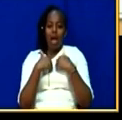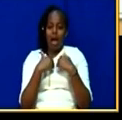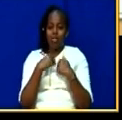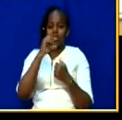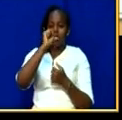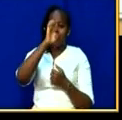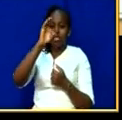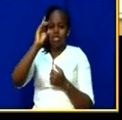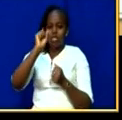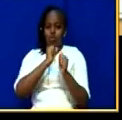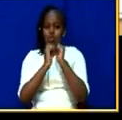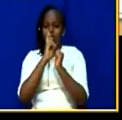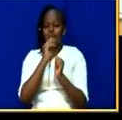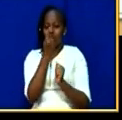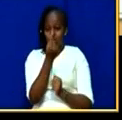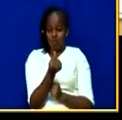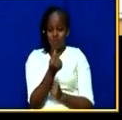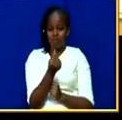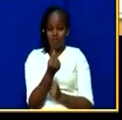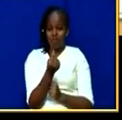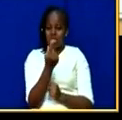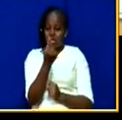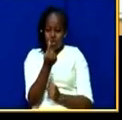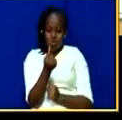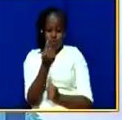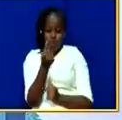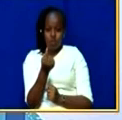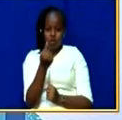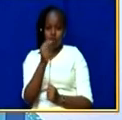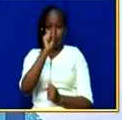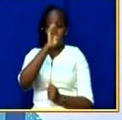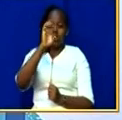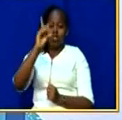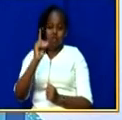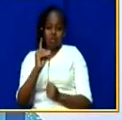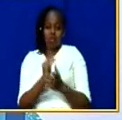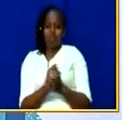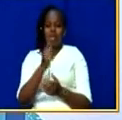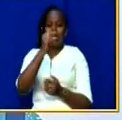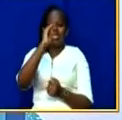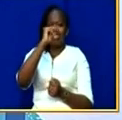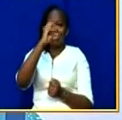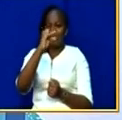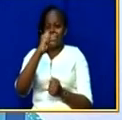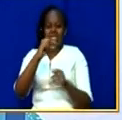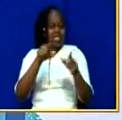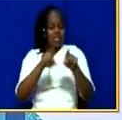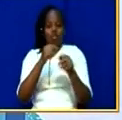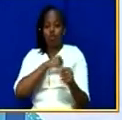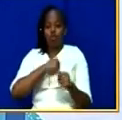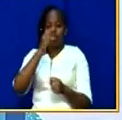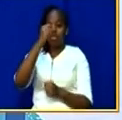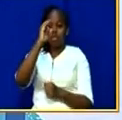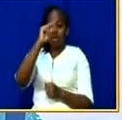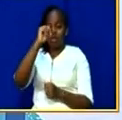small. Small seeds. Tiny. Tiny means small. Okay. Yes. So the So,